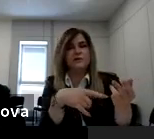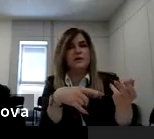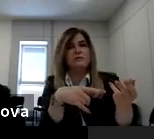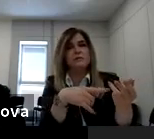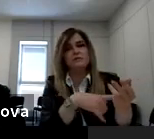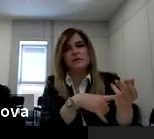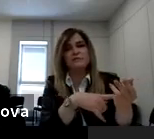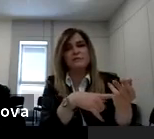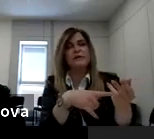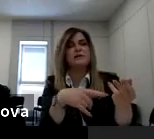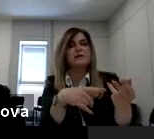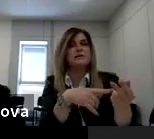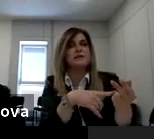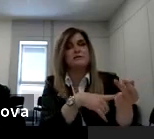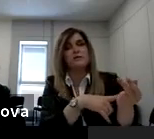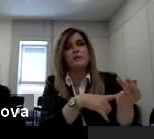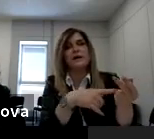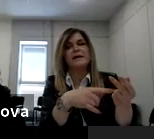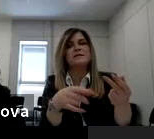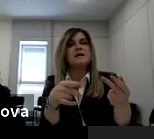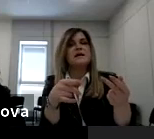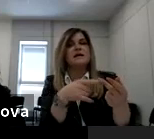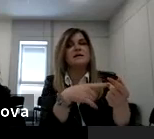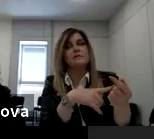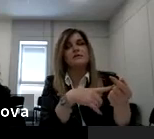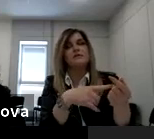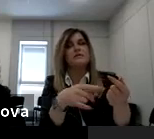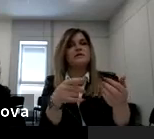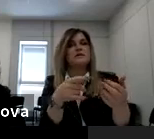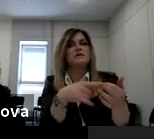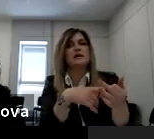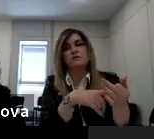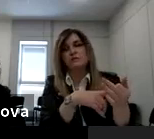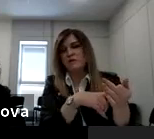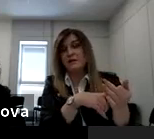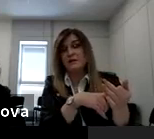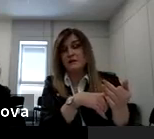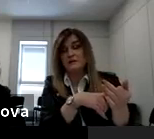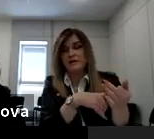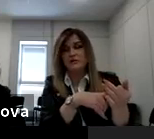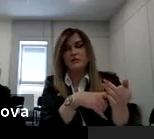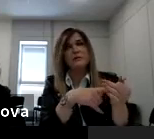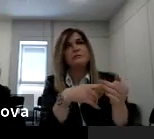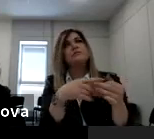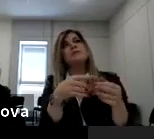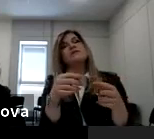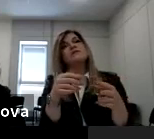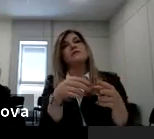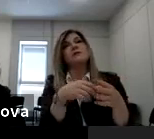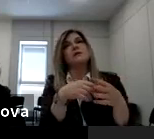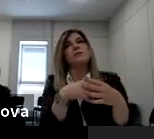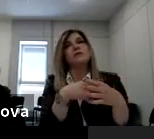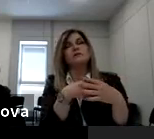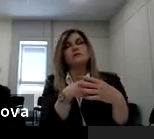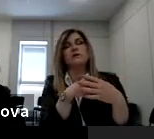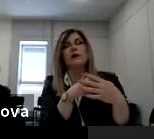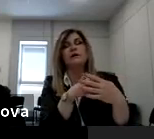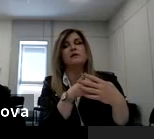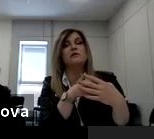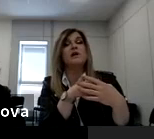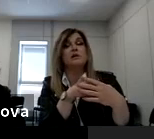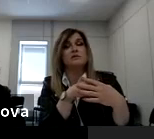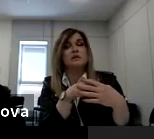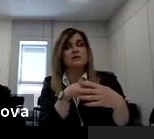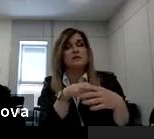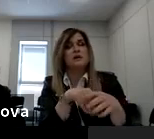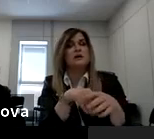diffuser. It can be transparent, it can be white, it can be frost, it can be of any color actually. From the point of view of color